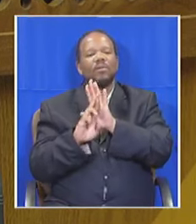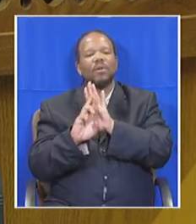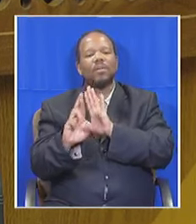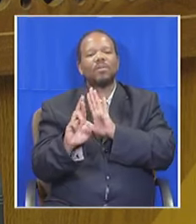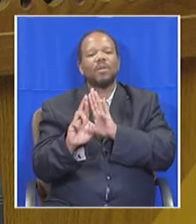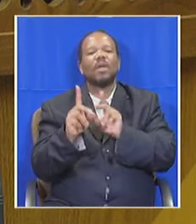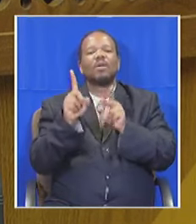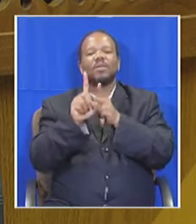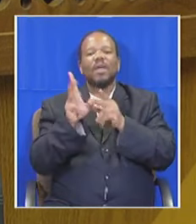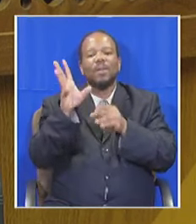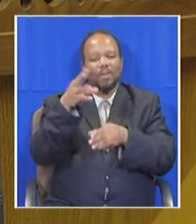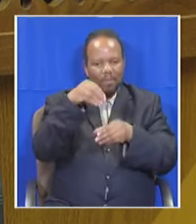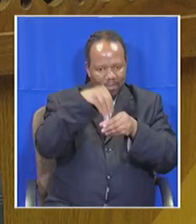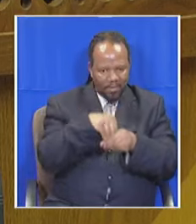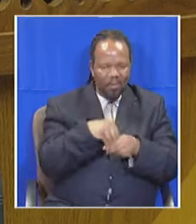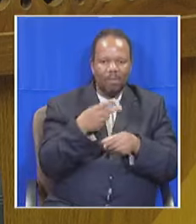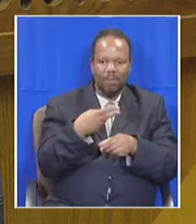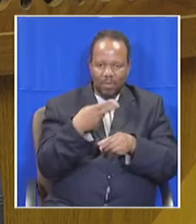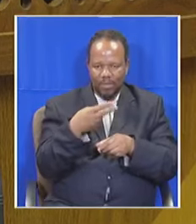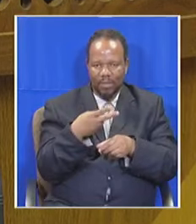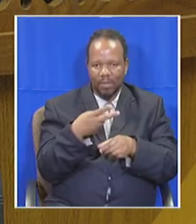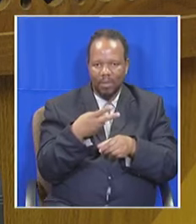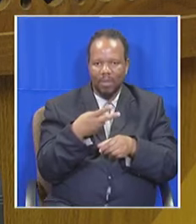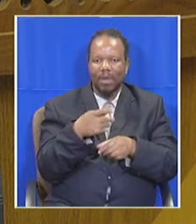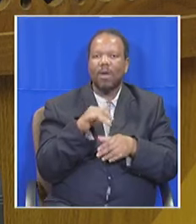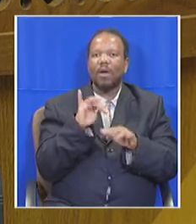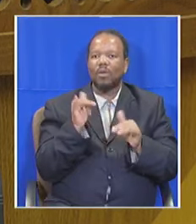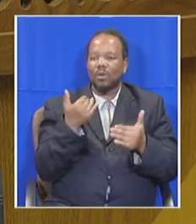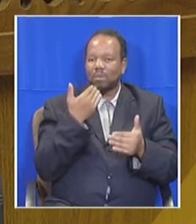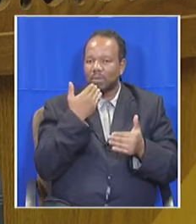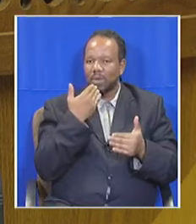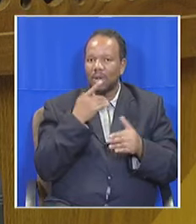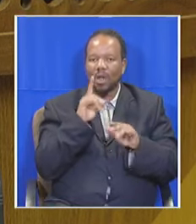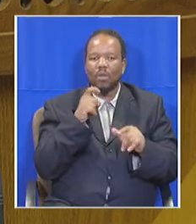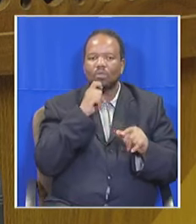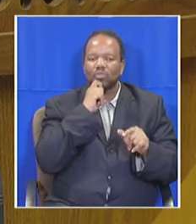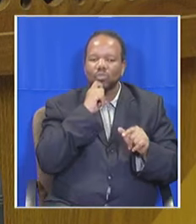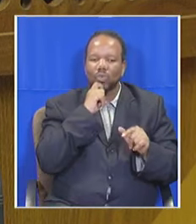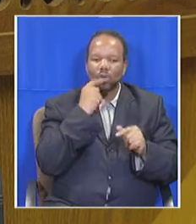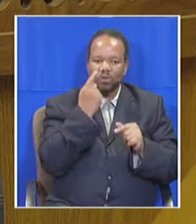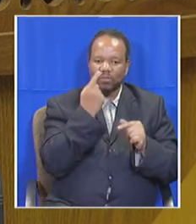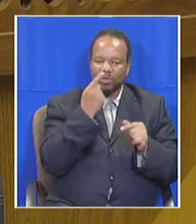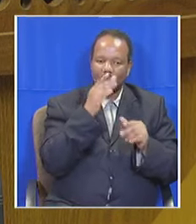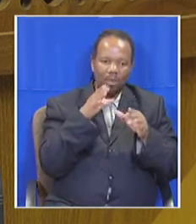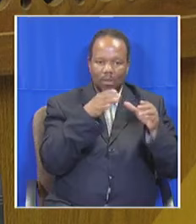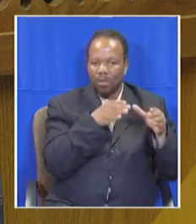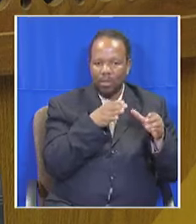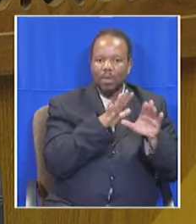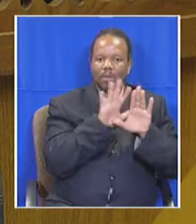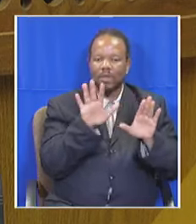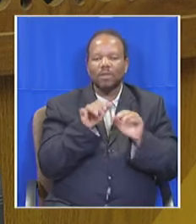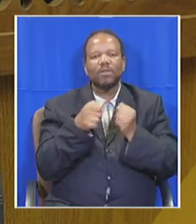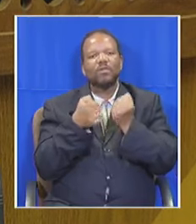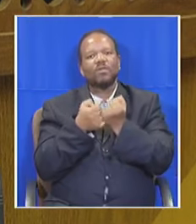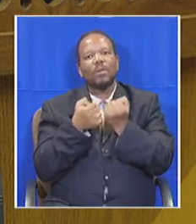and participatory elements. These elements are not mutually exclusive. Rather, they support and buttress one